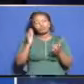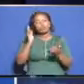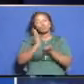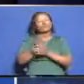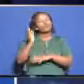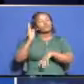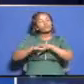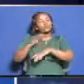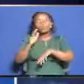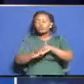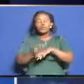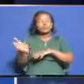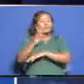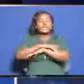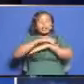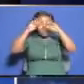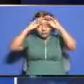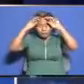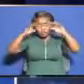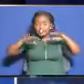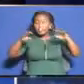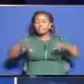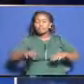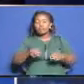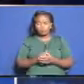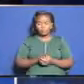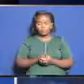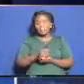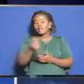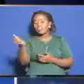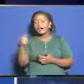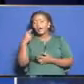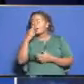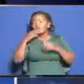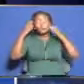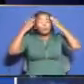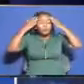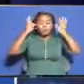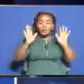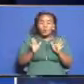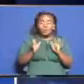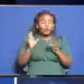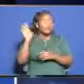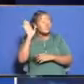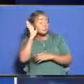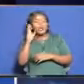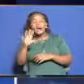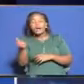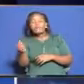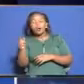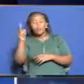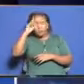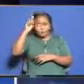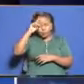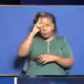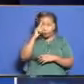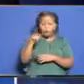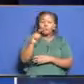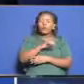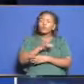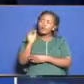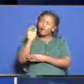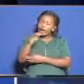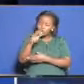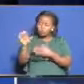devolution. Those who do not know and who have been hearing other noises, please, we invite them to go to Wajir.